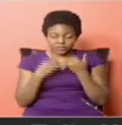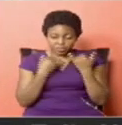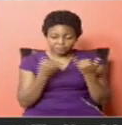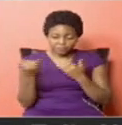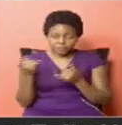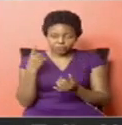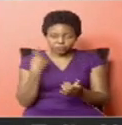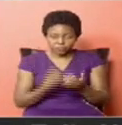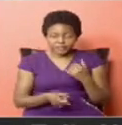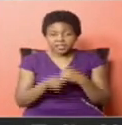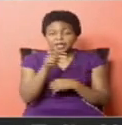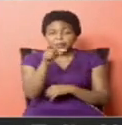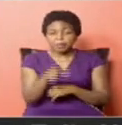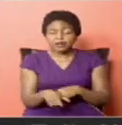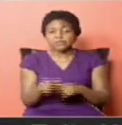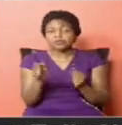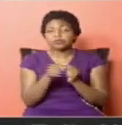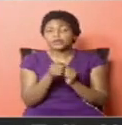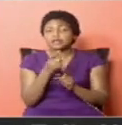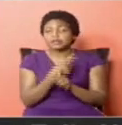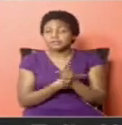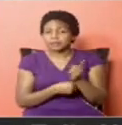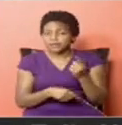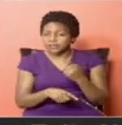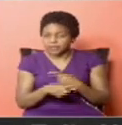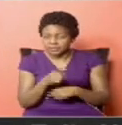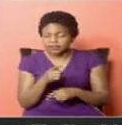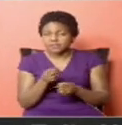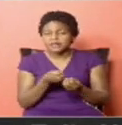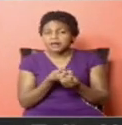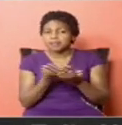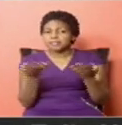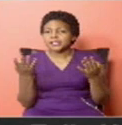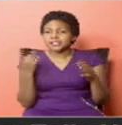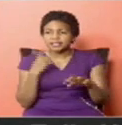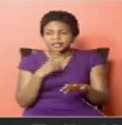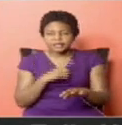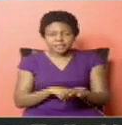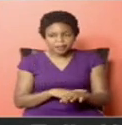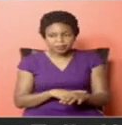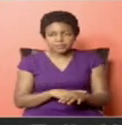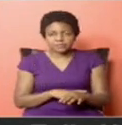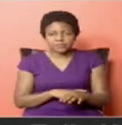that persons with disabilities have often been